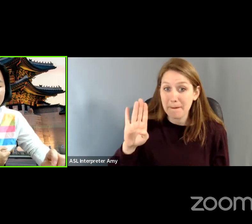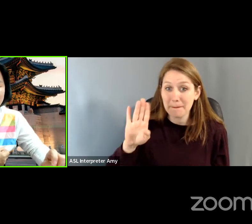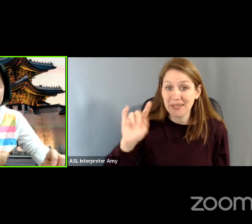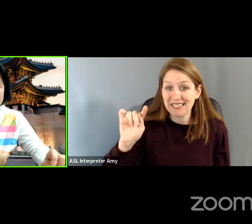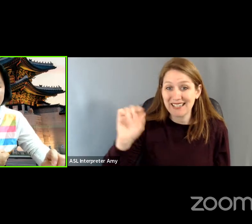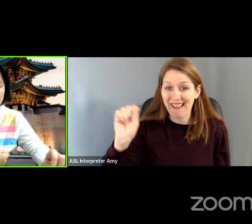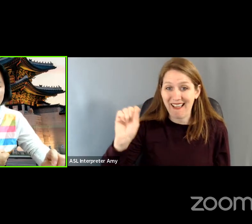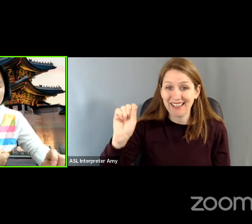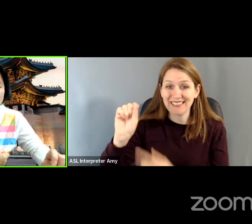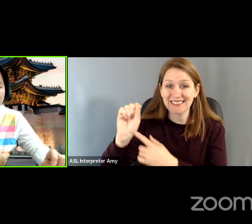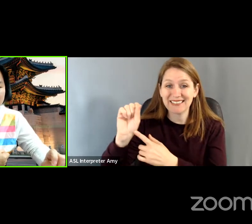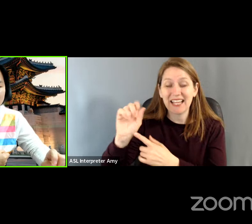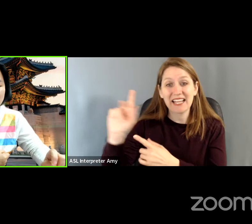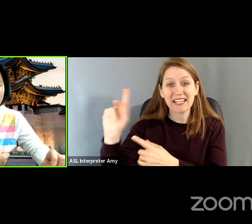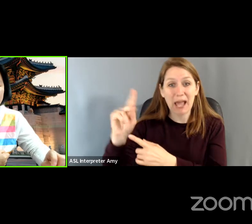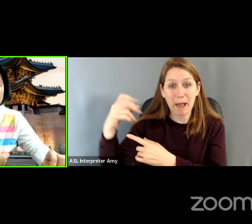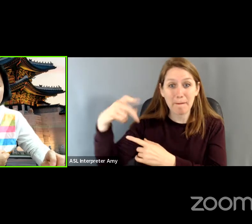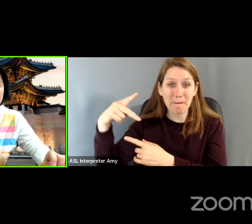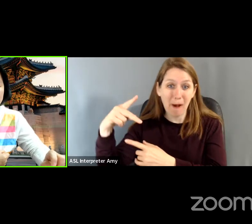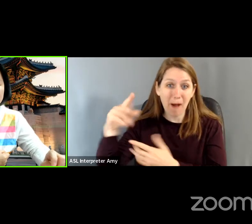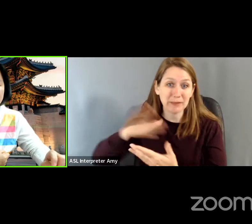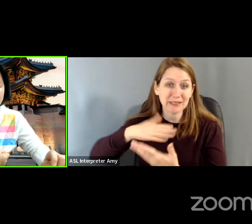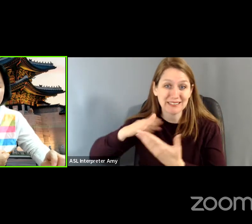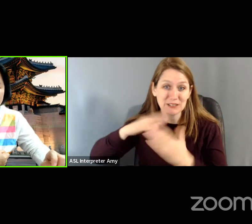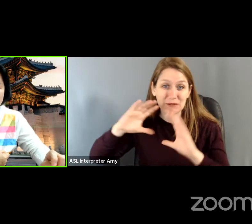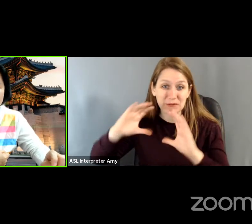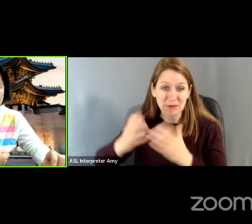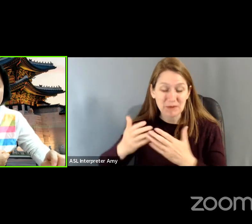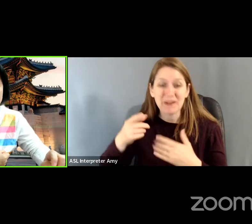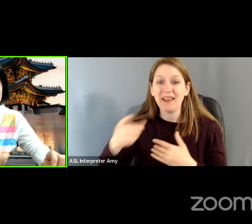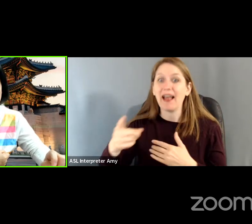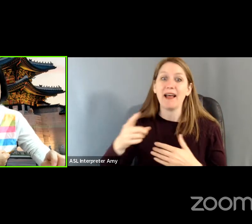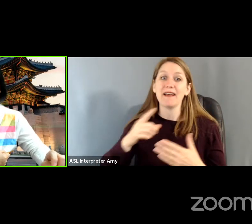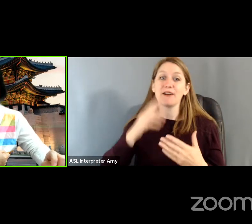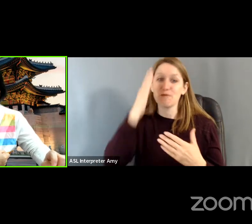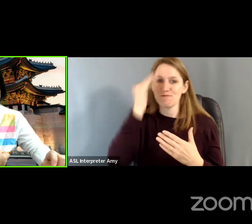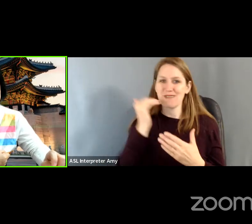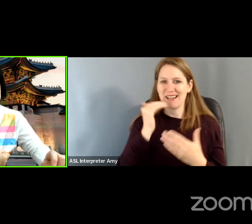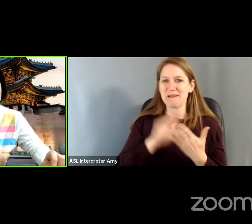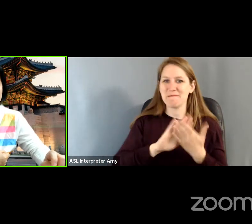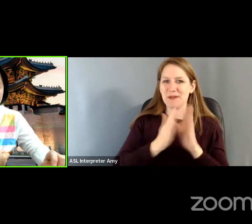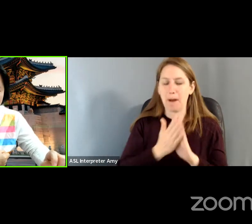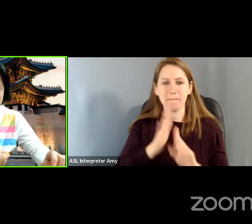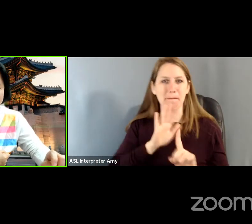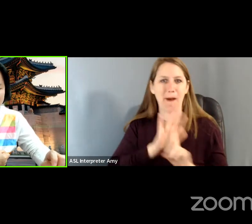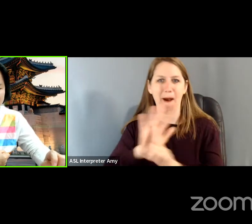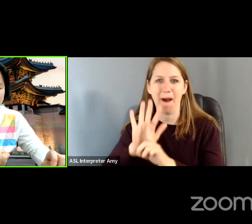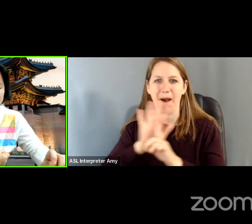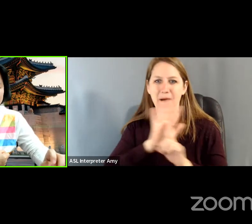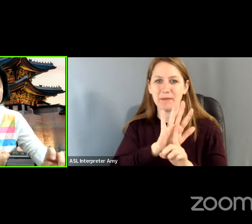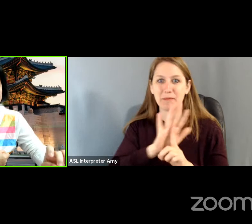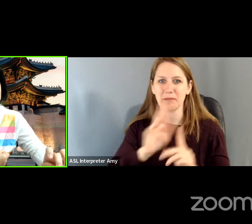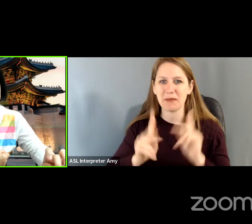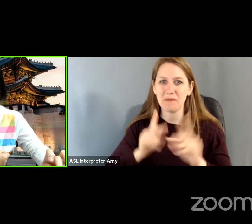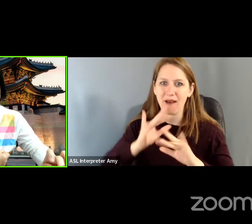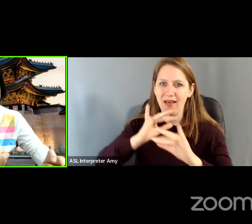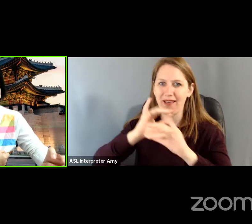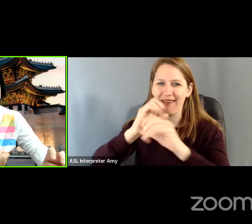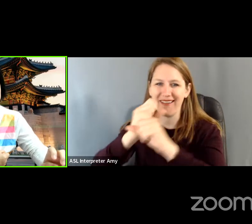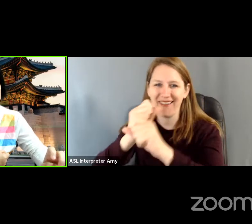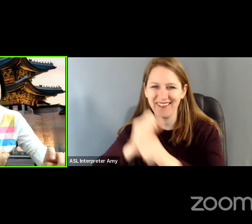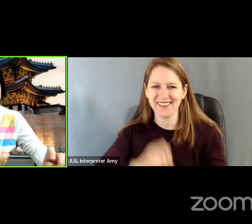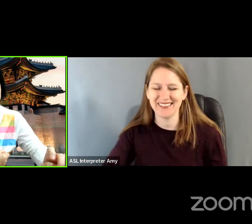I am glad that the charm of the Korean language seems to be growing in popularity.